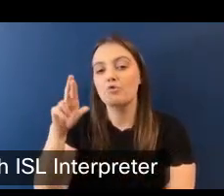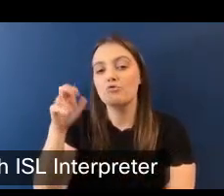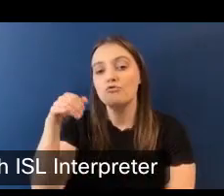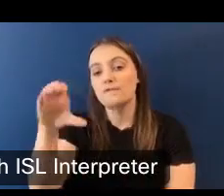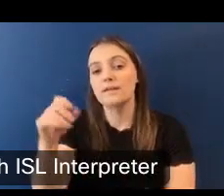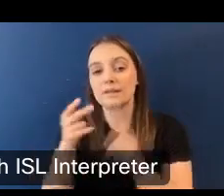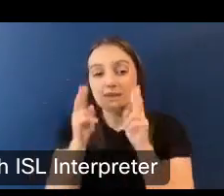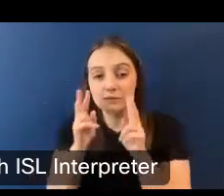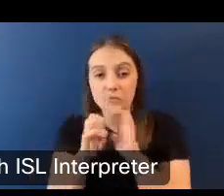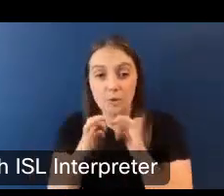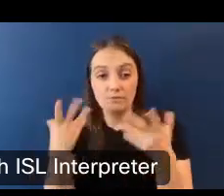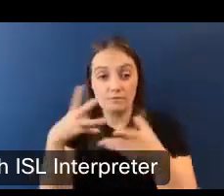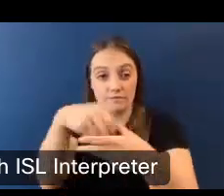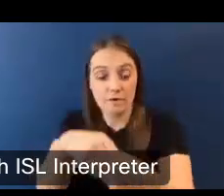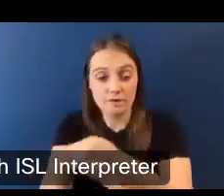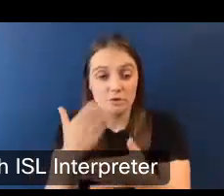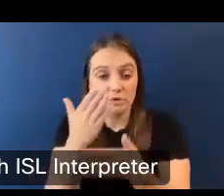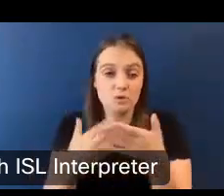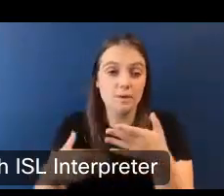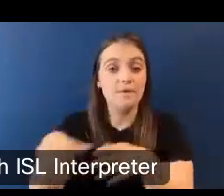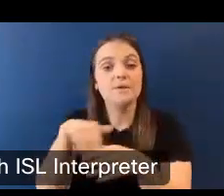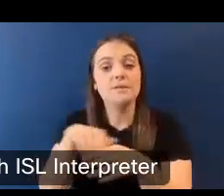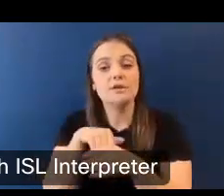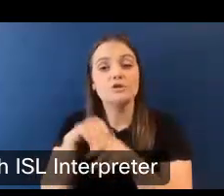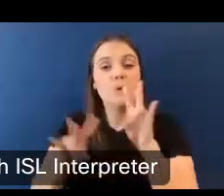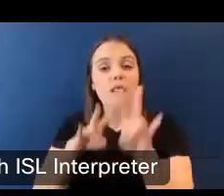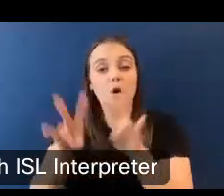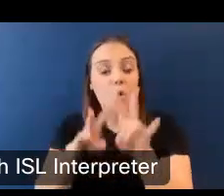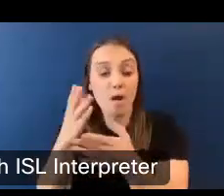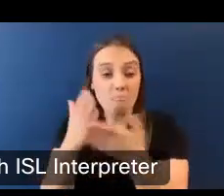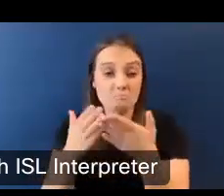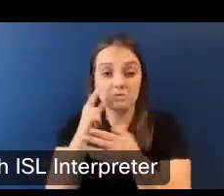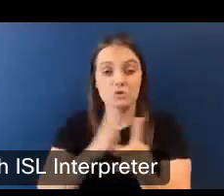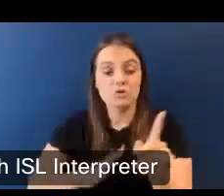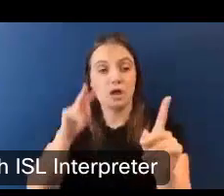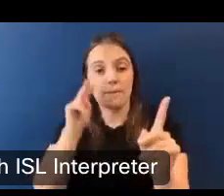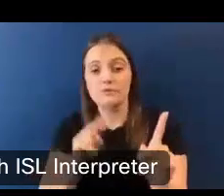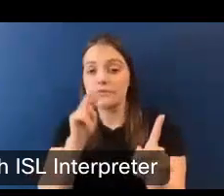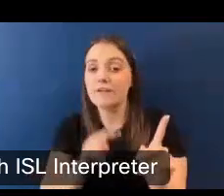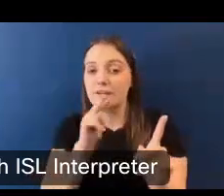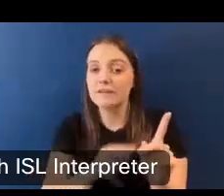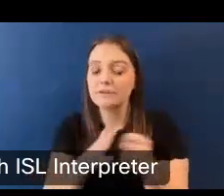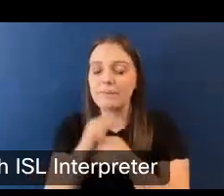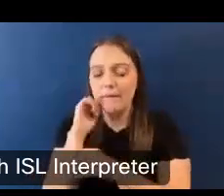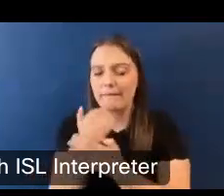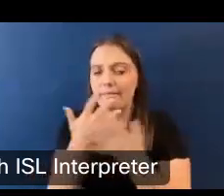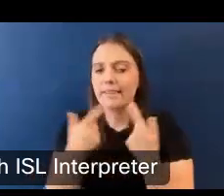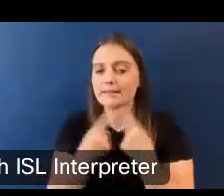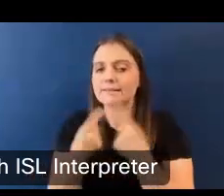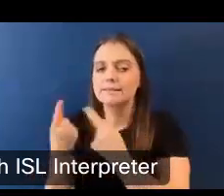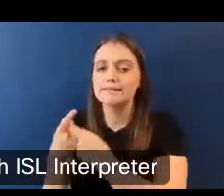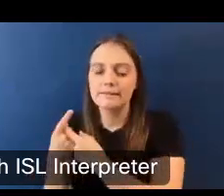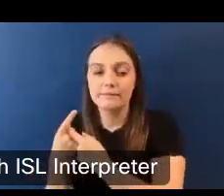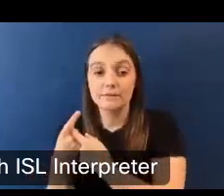on that. There's some contextual inquiry that sometimes is just observation, because there's a lot of difference in between when you